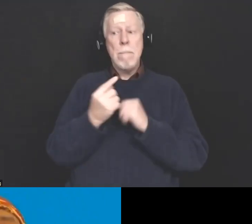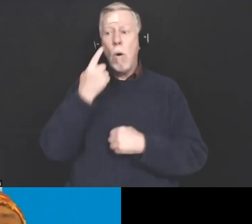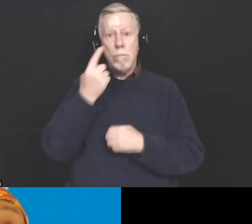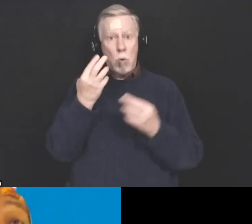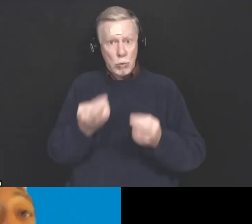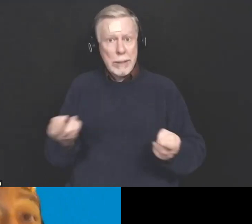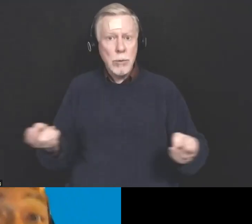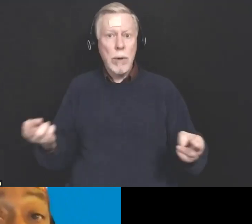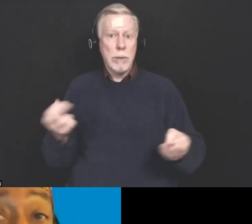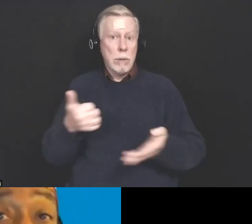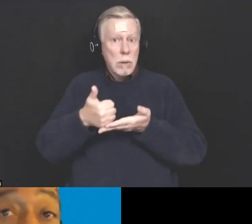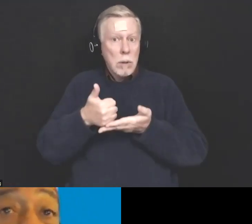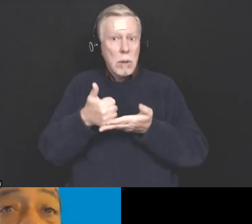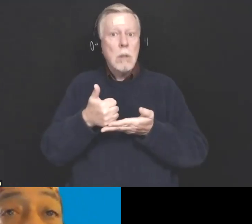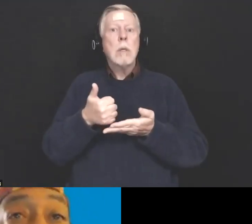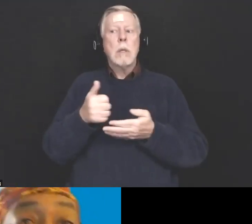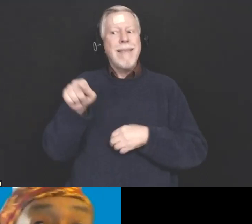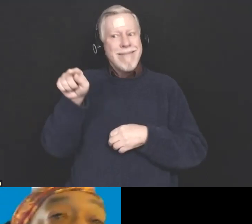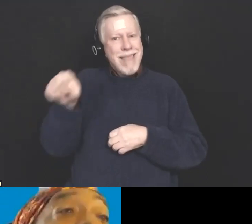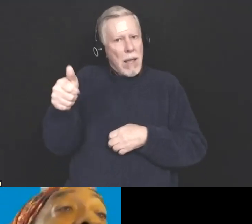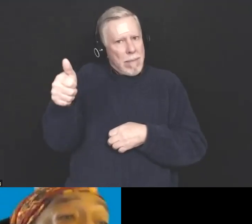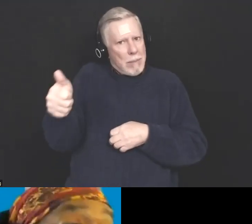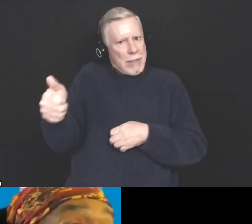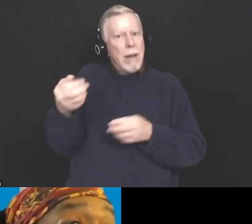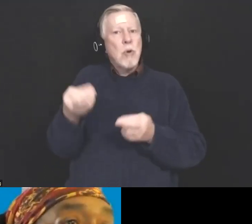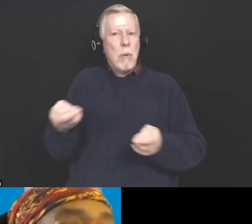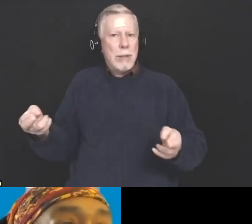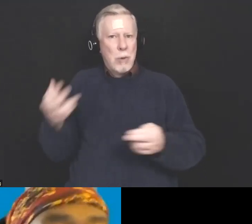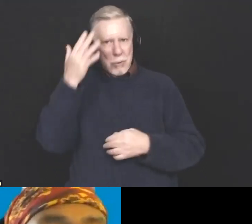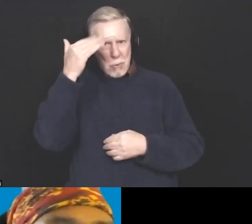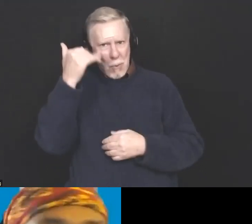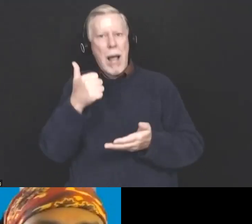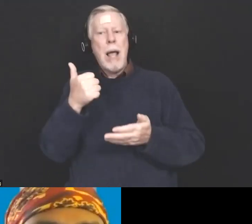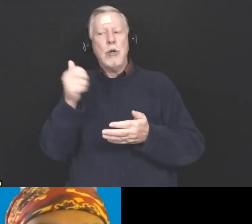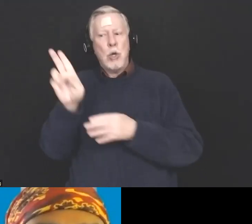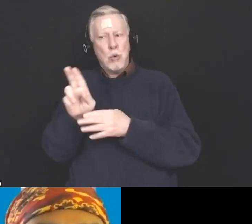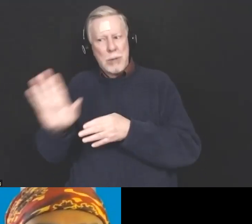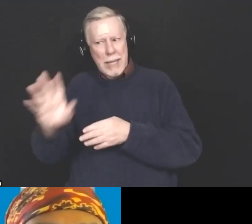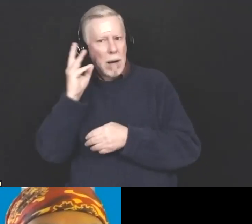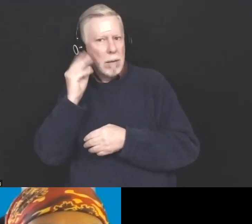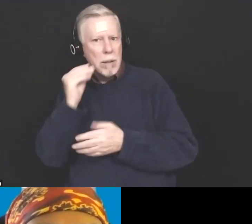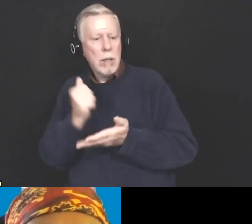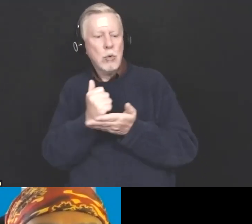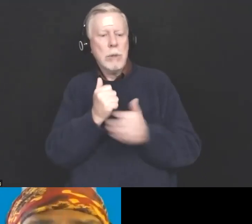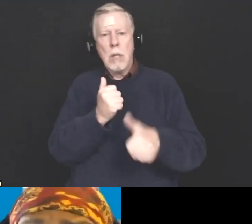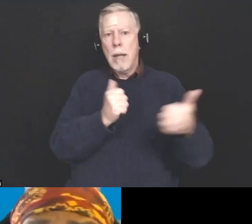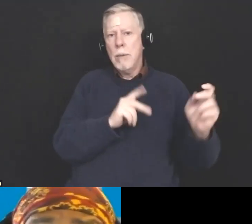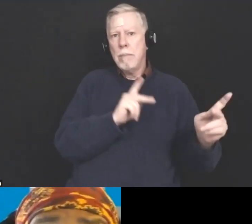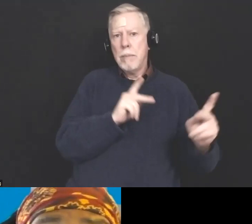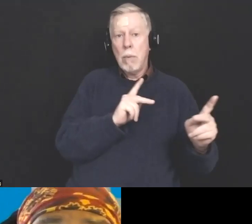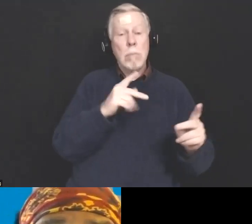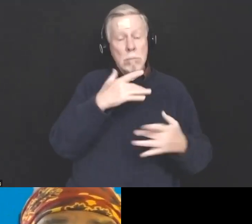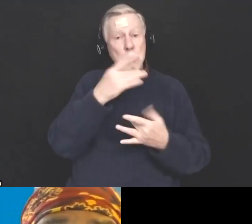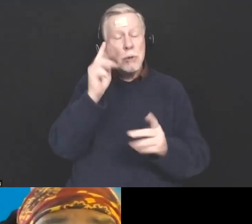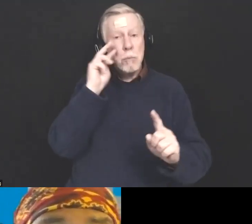resources or things like that are a resource to continue to assist to get others there. So that was a very interesting perspective. We had someone in